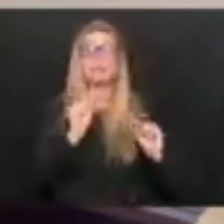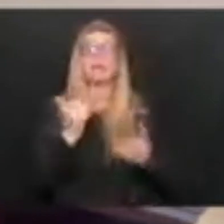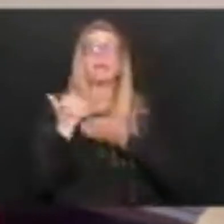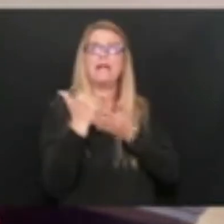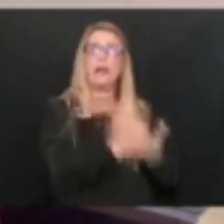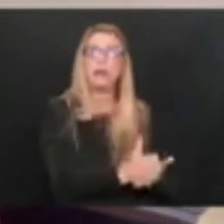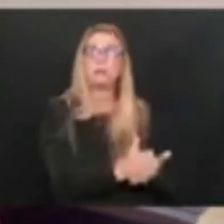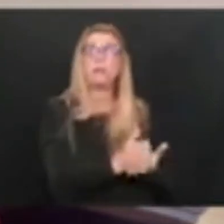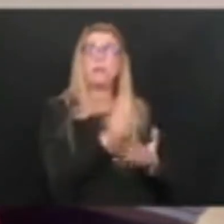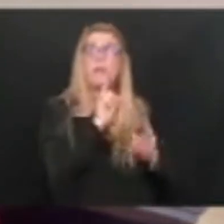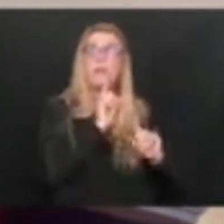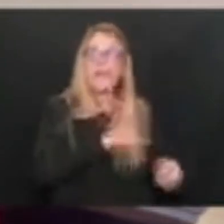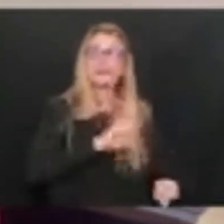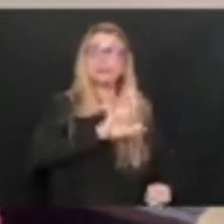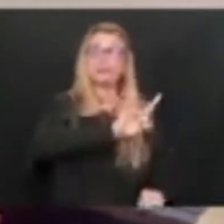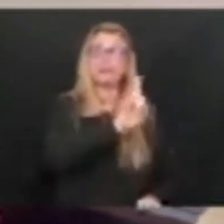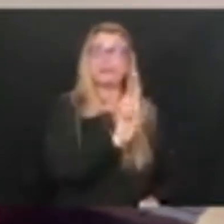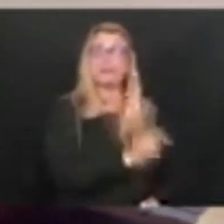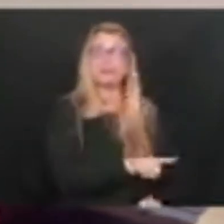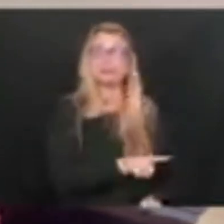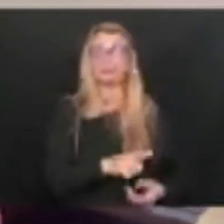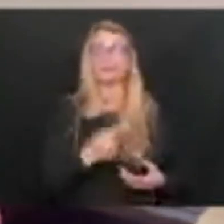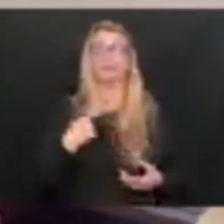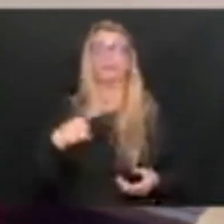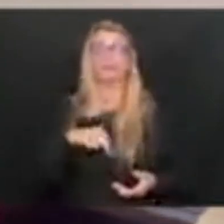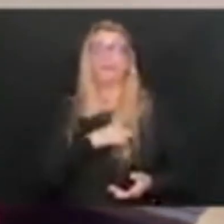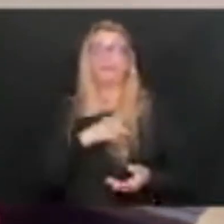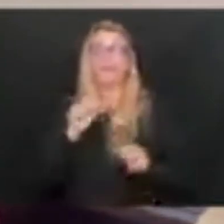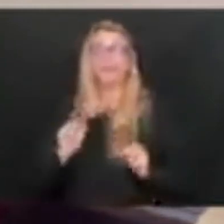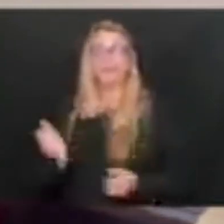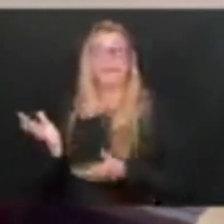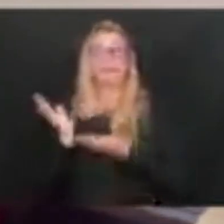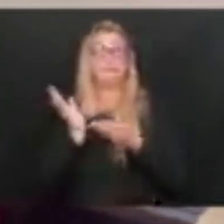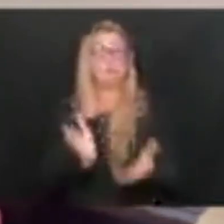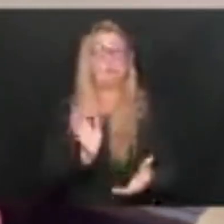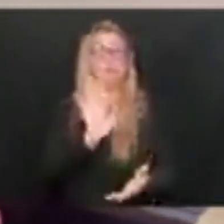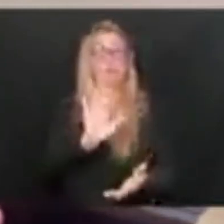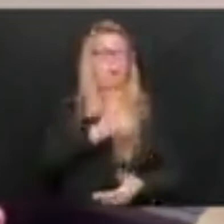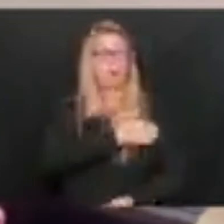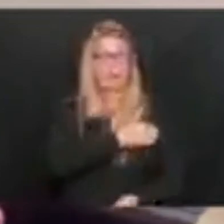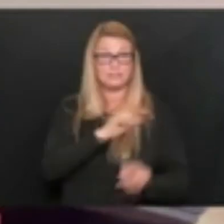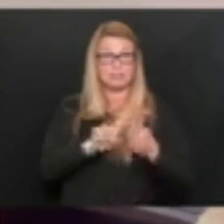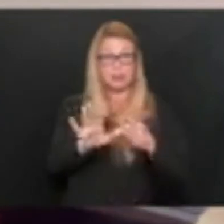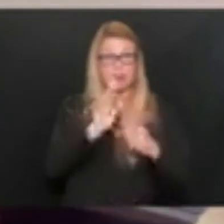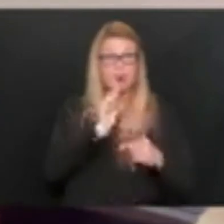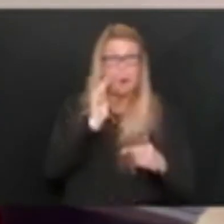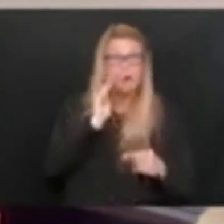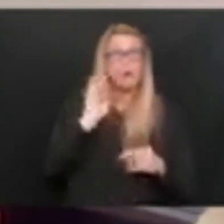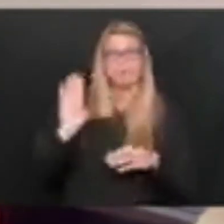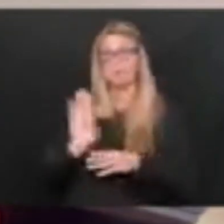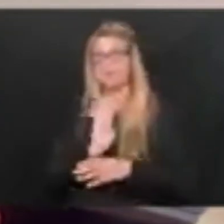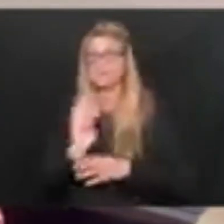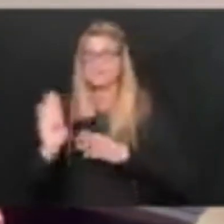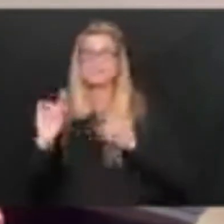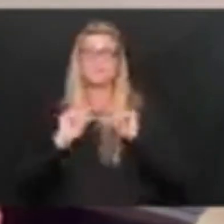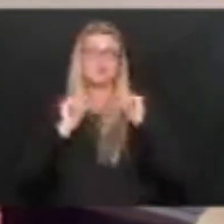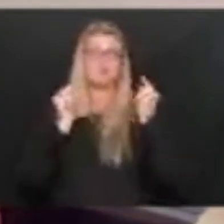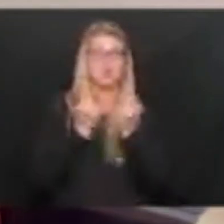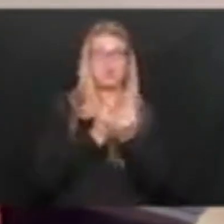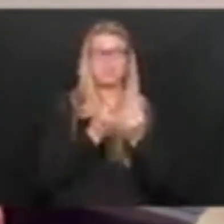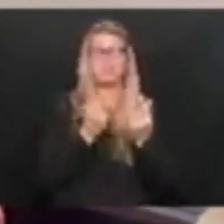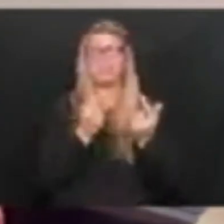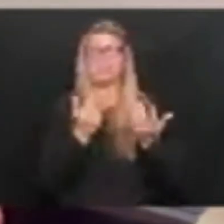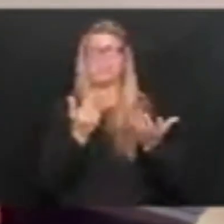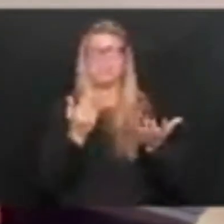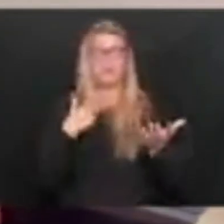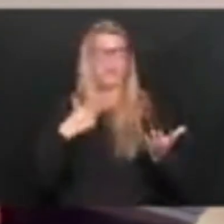concerns. Let us know where we can go and deliver vaccines. If you're a group, you're a business, we're having over the weekend, we had